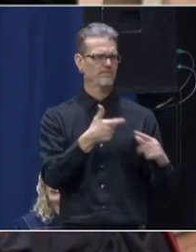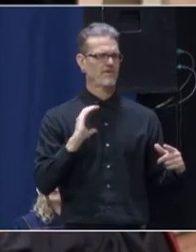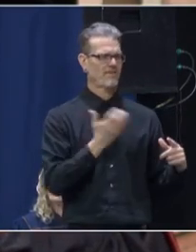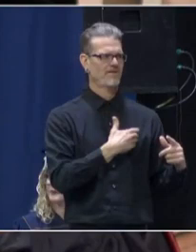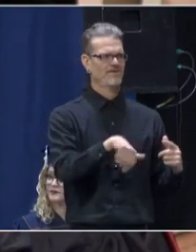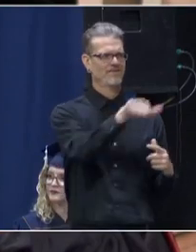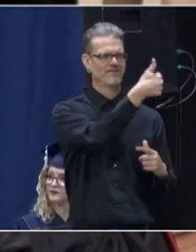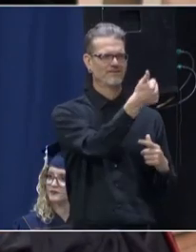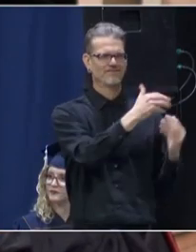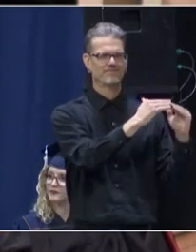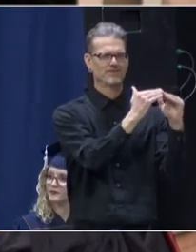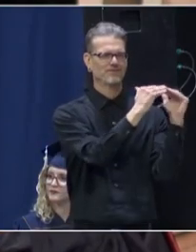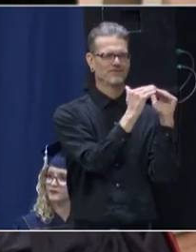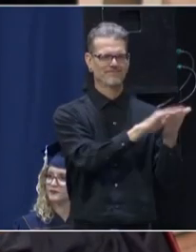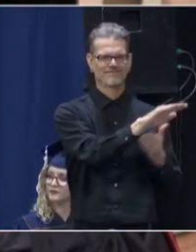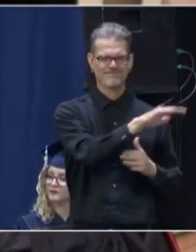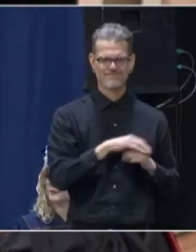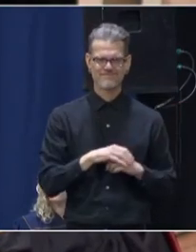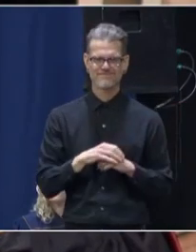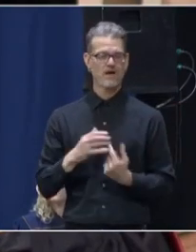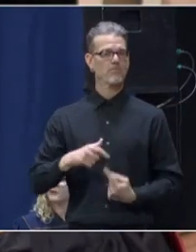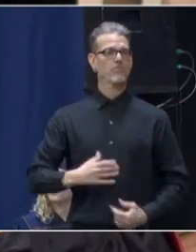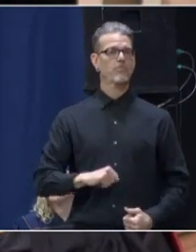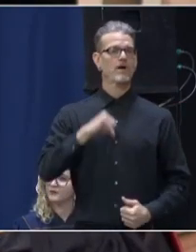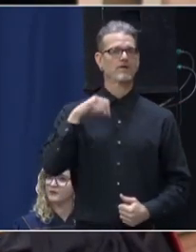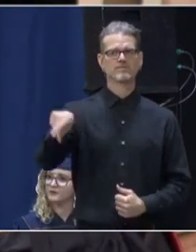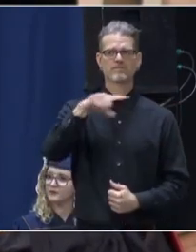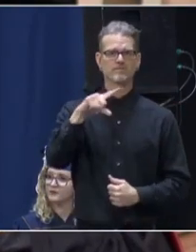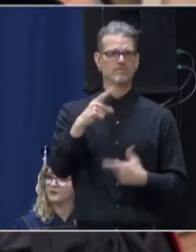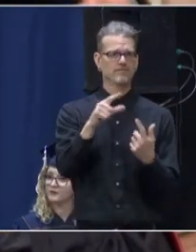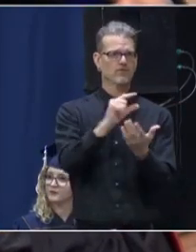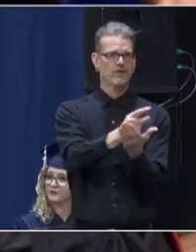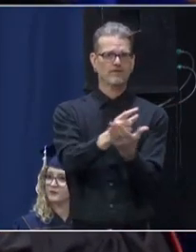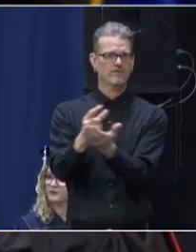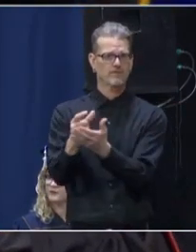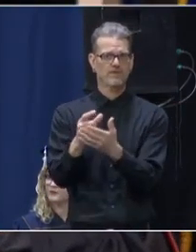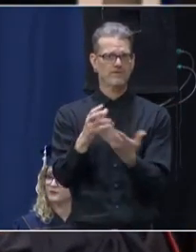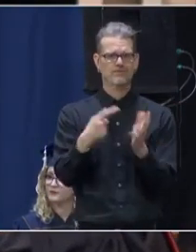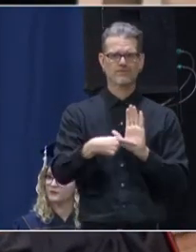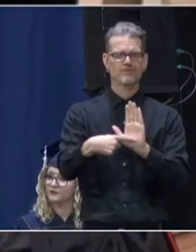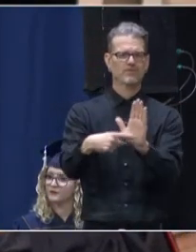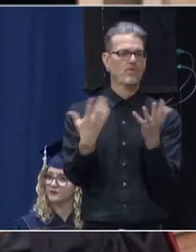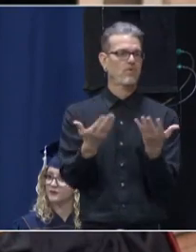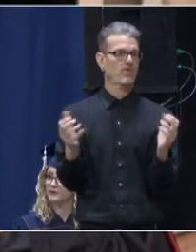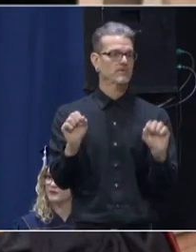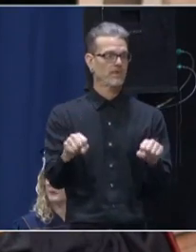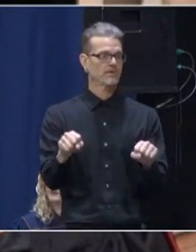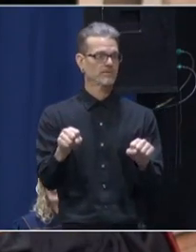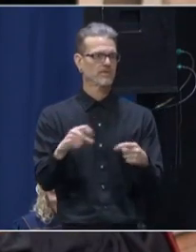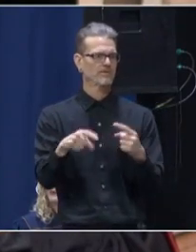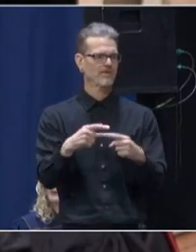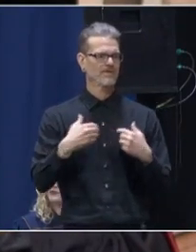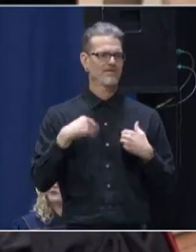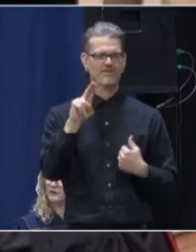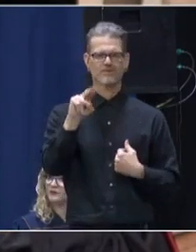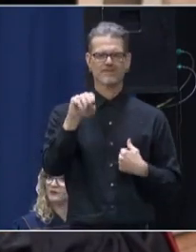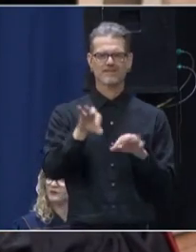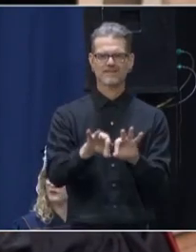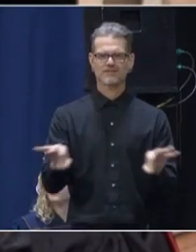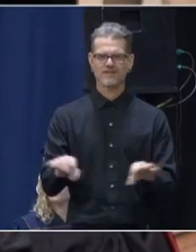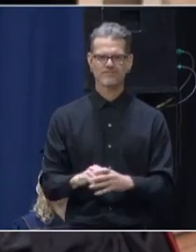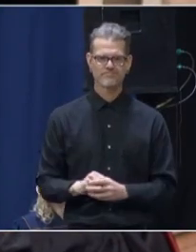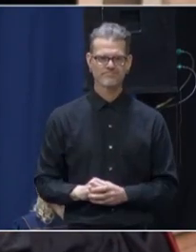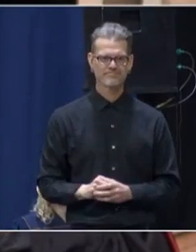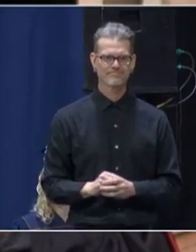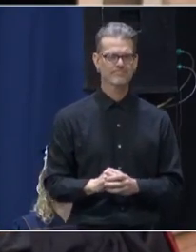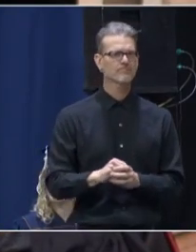am proud that we produce graduates who are a testament to what is possible with a UNC degree. In just a moment,